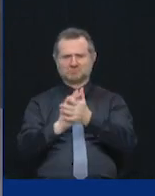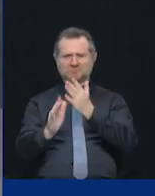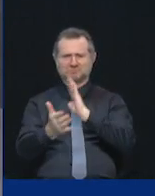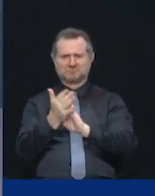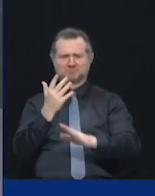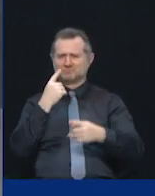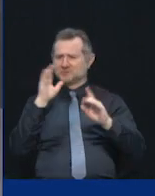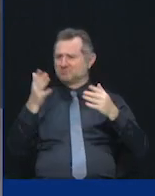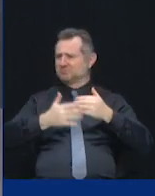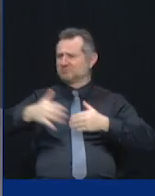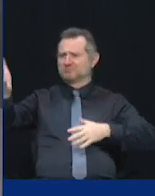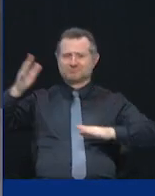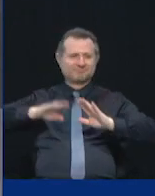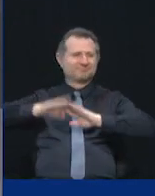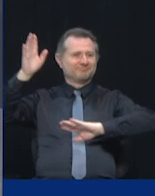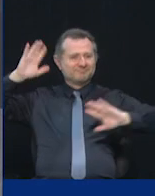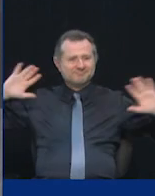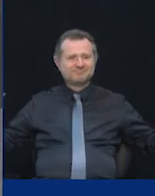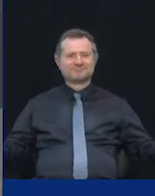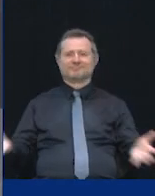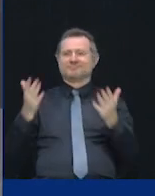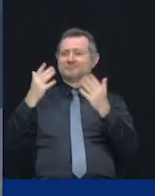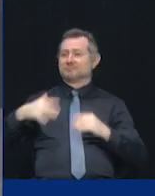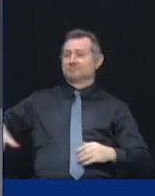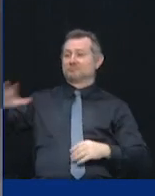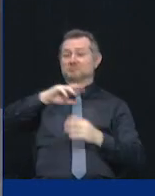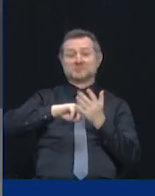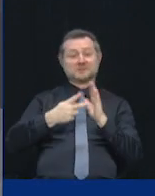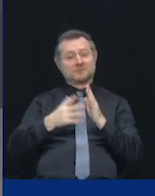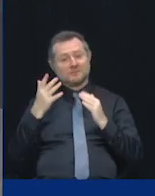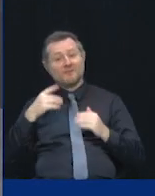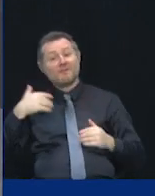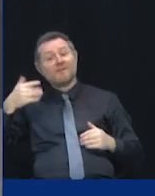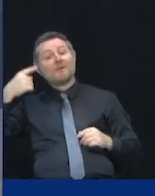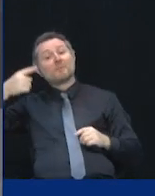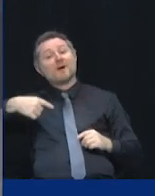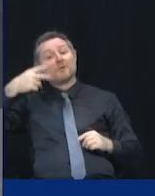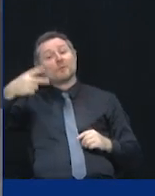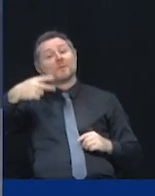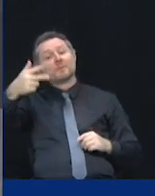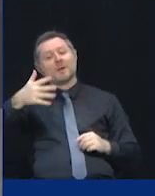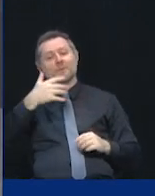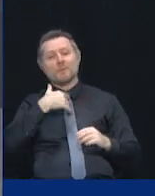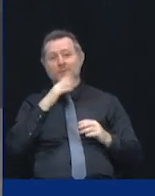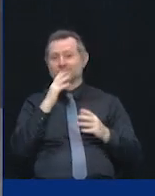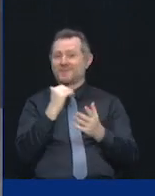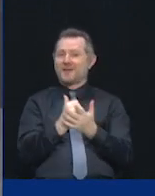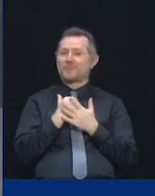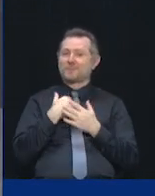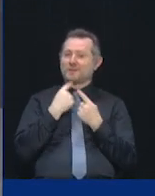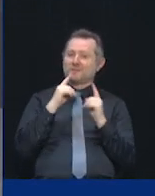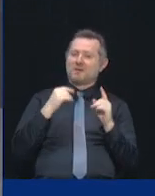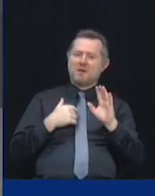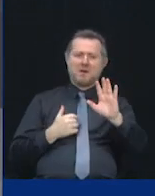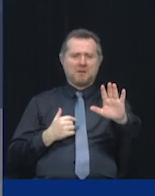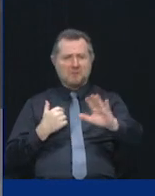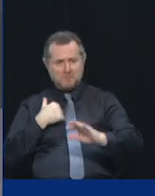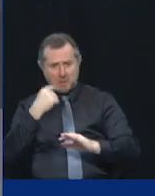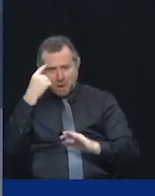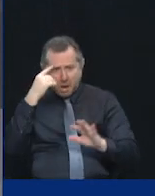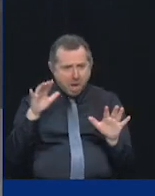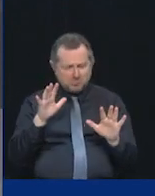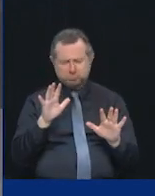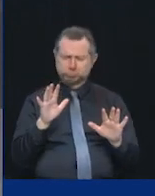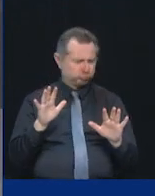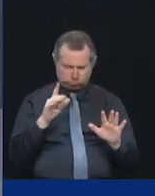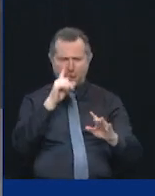economy. That makes the coming weeks and months essential to recovery. I'm bullish on New York. We all are. I'm confident we will emerge from